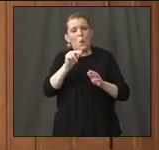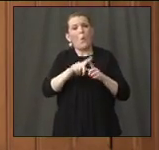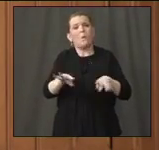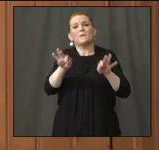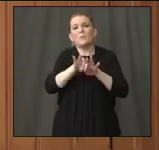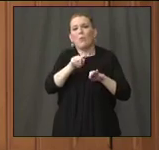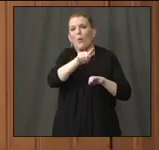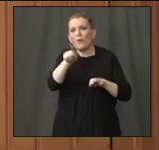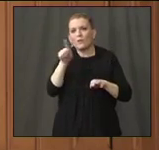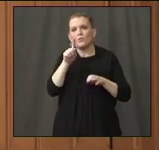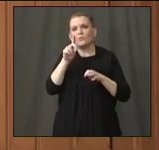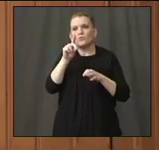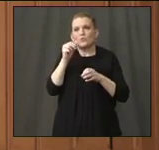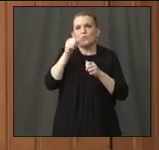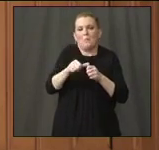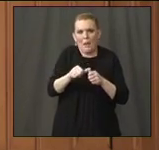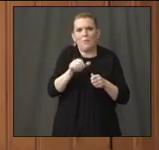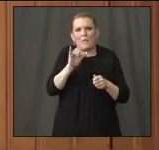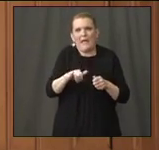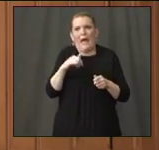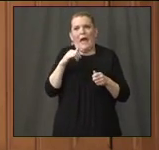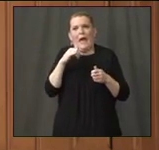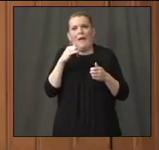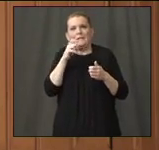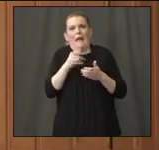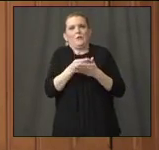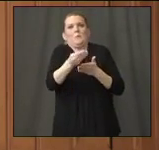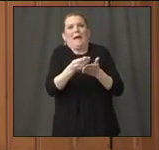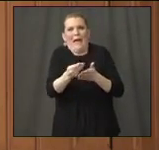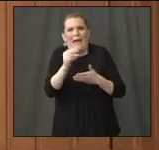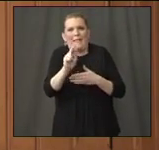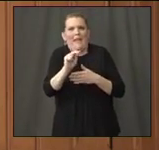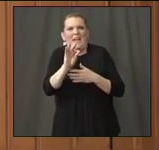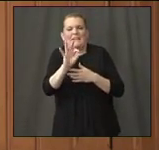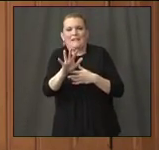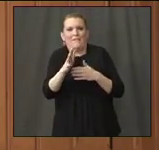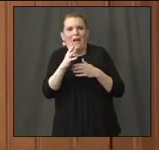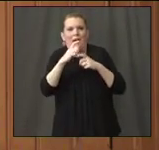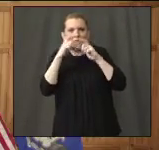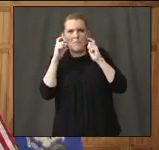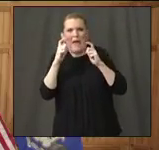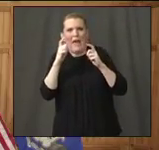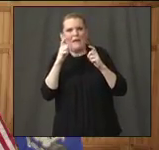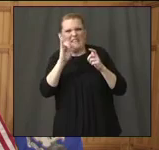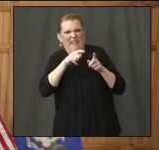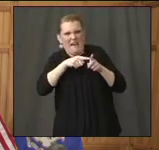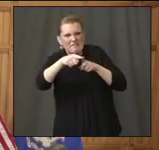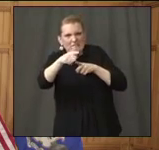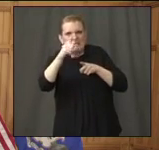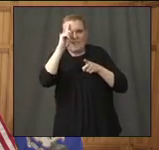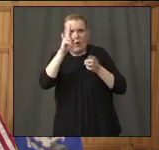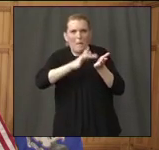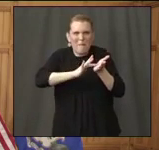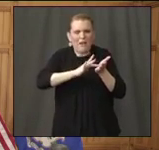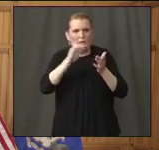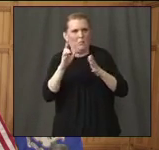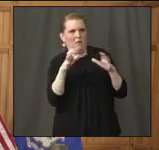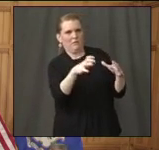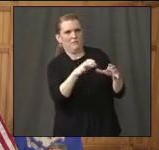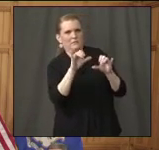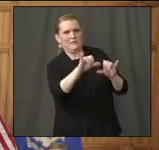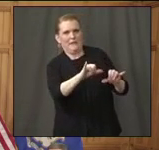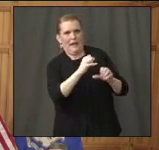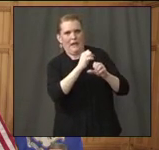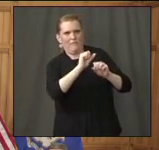agencies that are doing those types of services, the people really out on the front line with COVID patients. Well, and there seemed to also be an accusation that the state is not putting